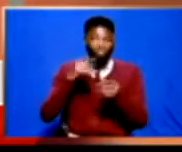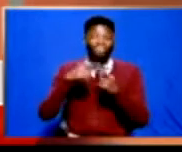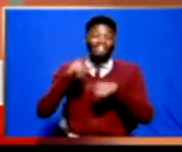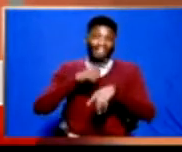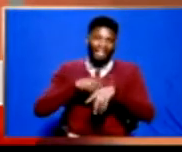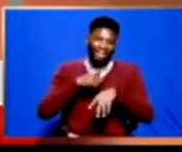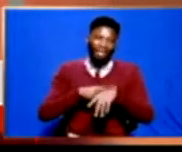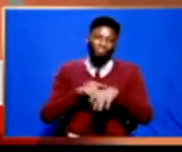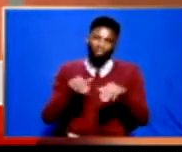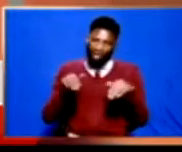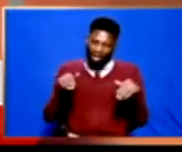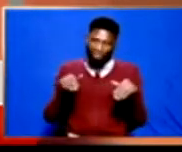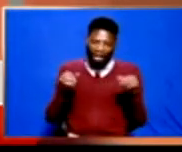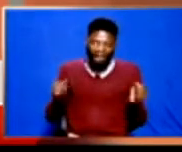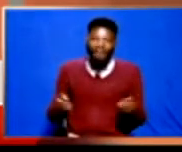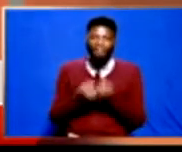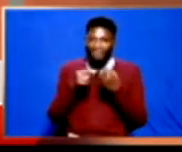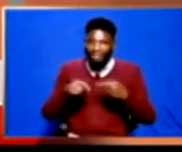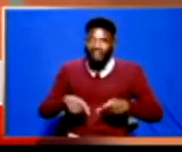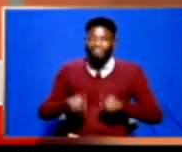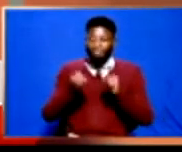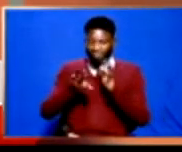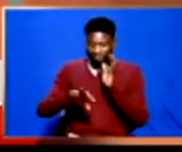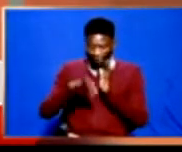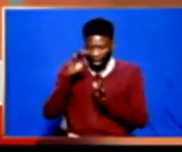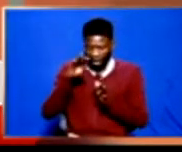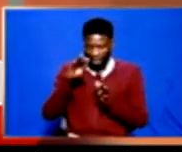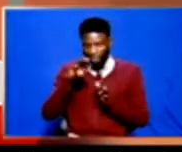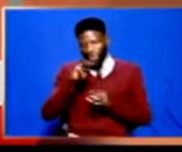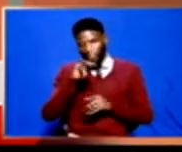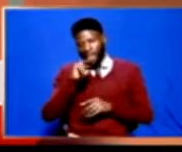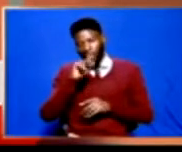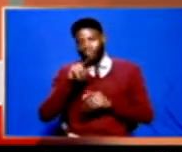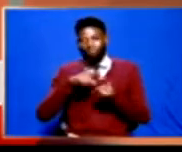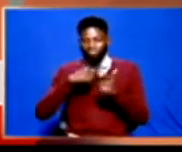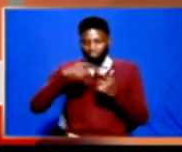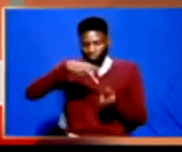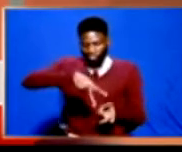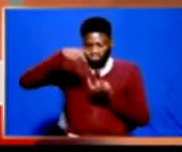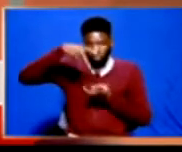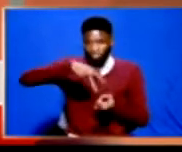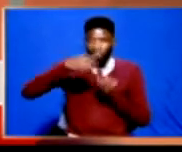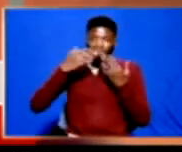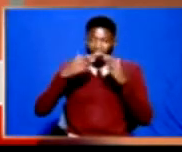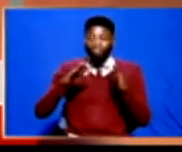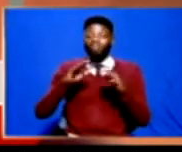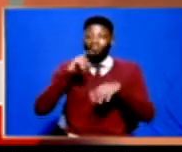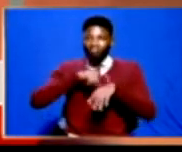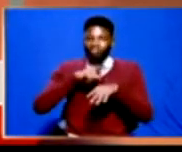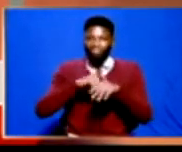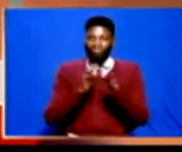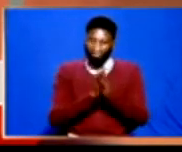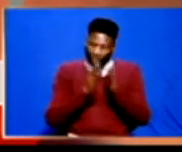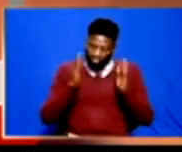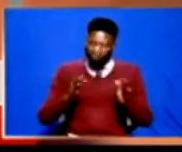at that point of having made that discovery and actually getting it out of the ground require it's long, and during that period there'll